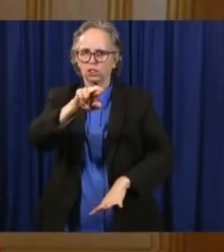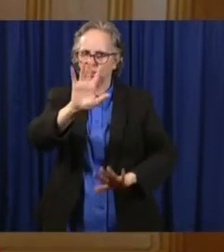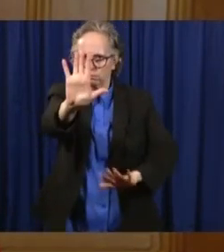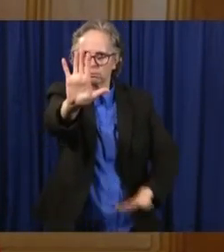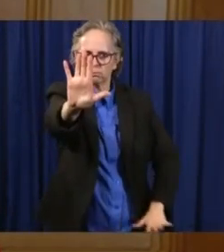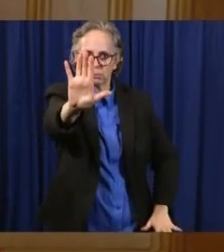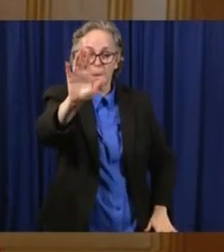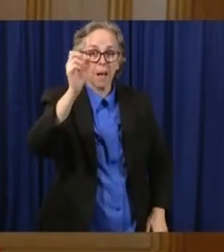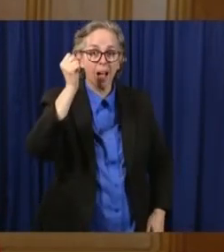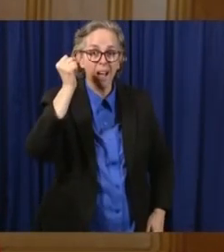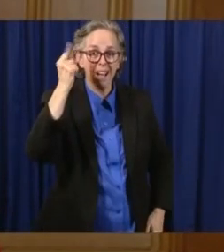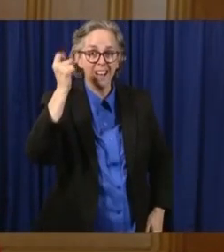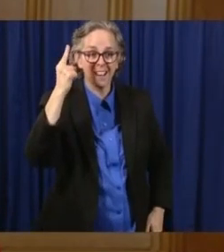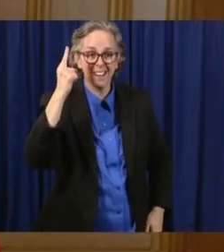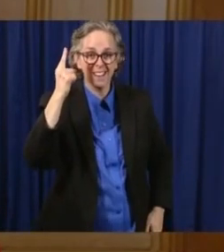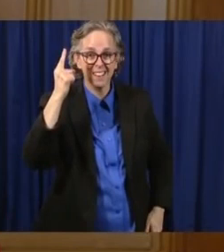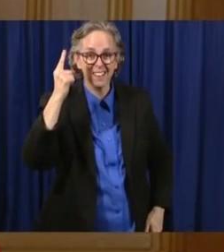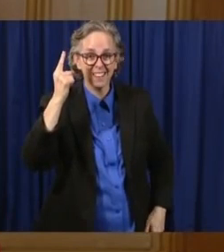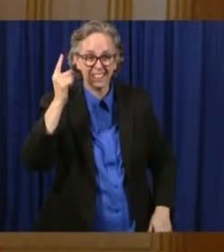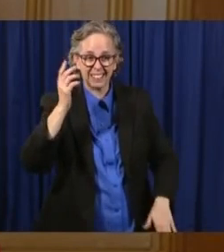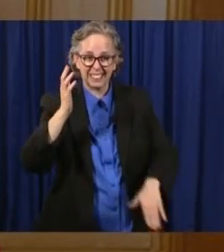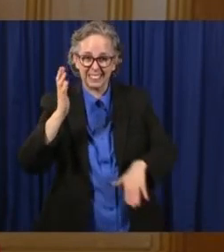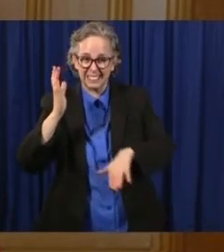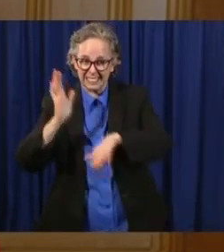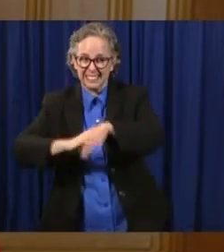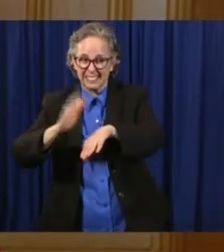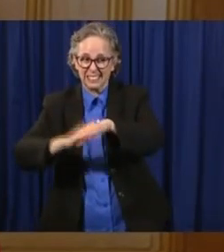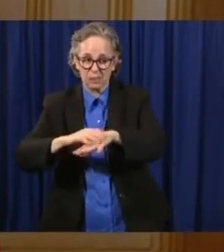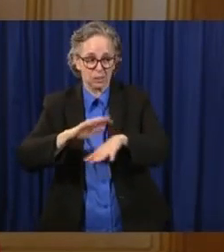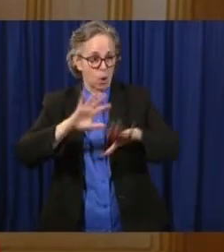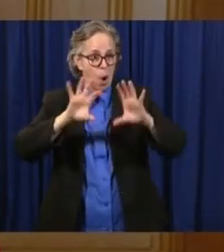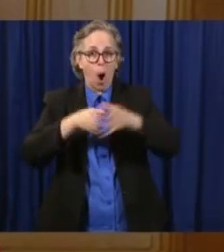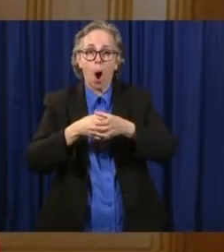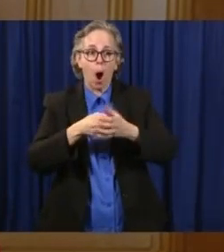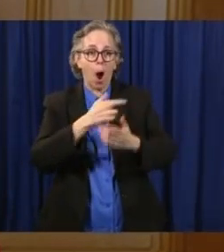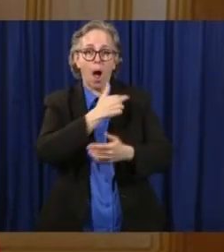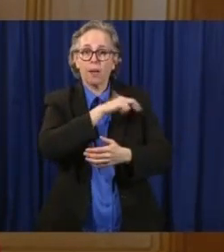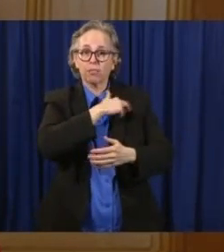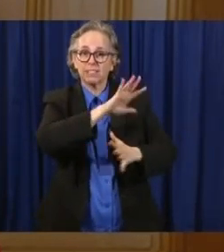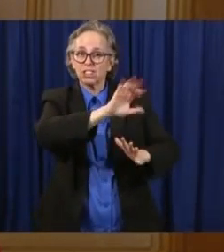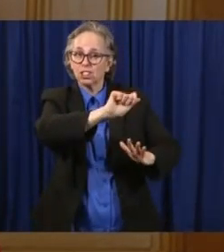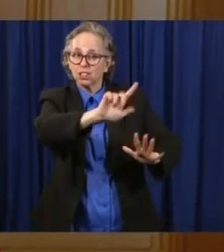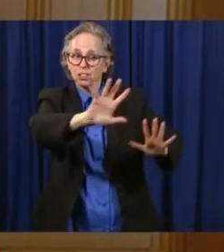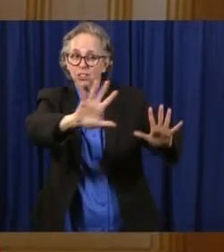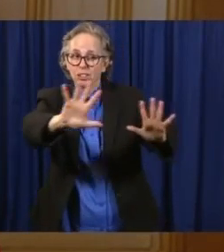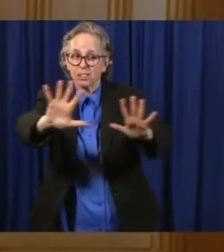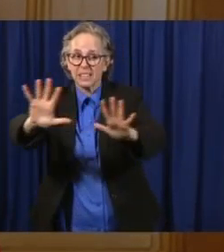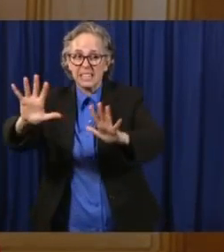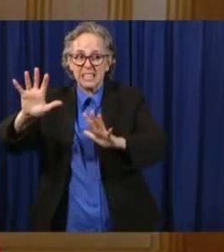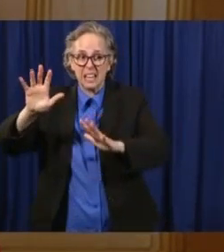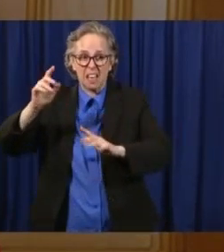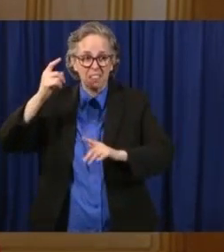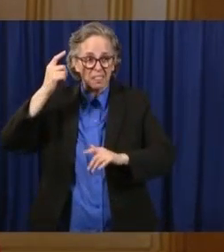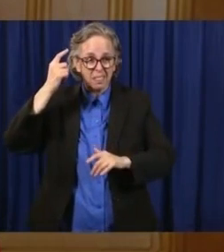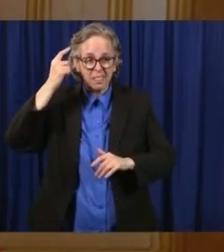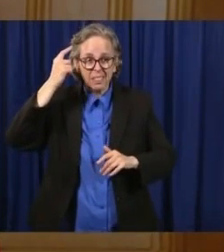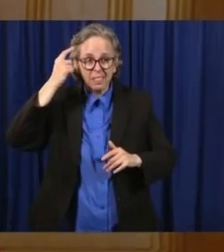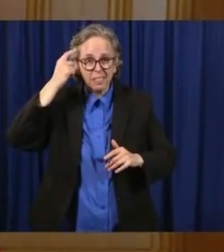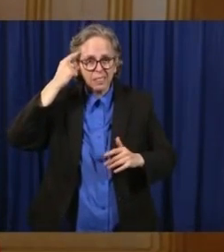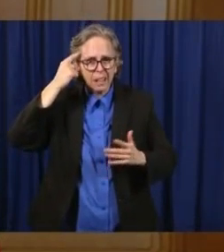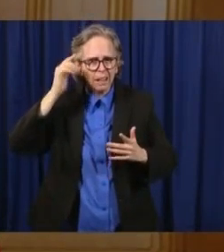religion that teaches that you should do things that